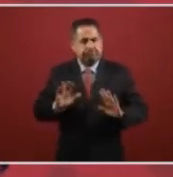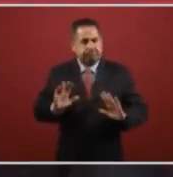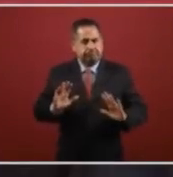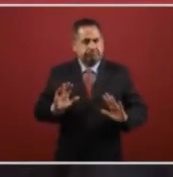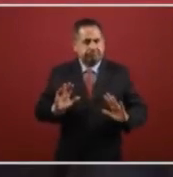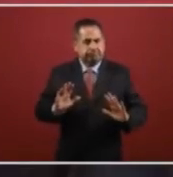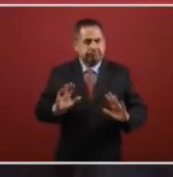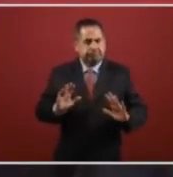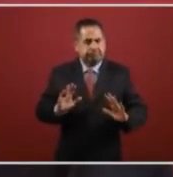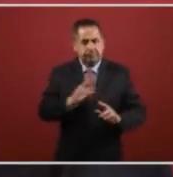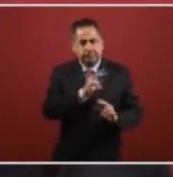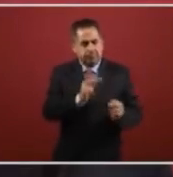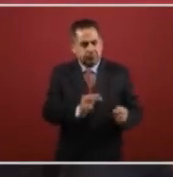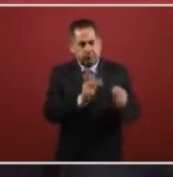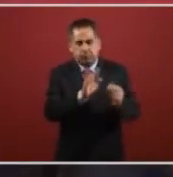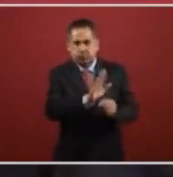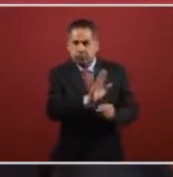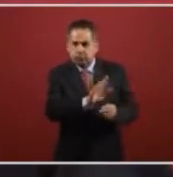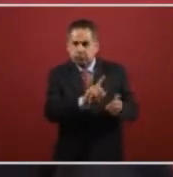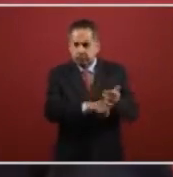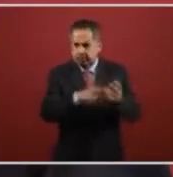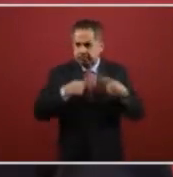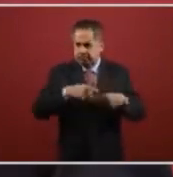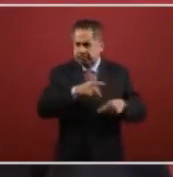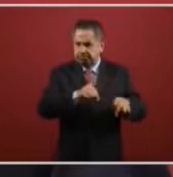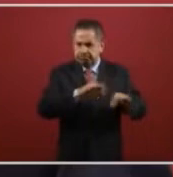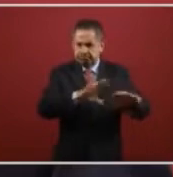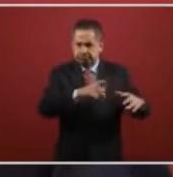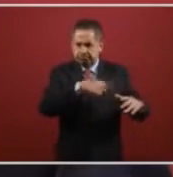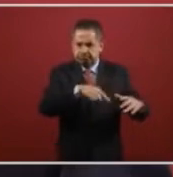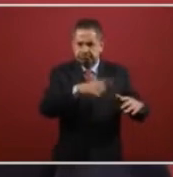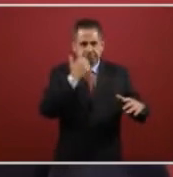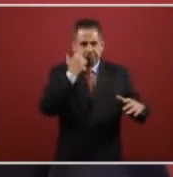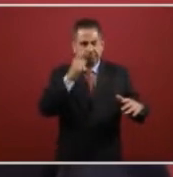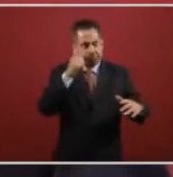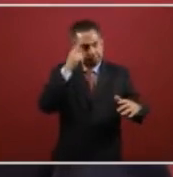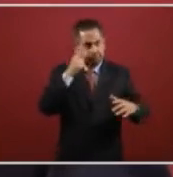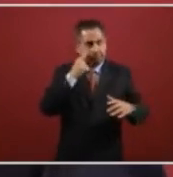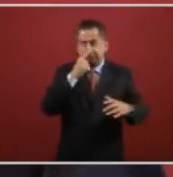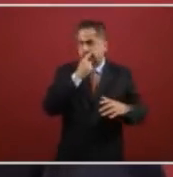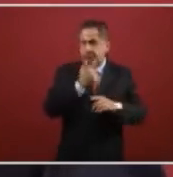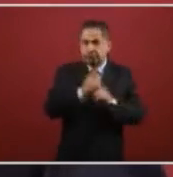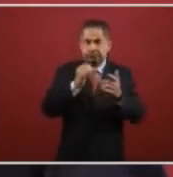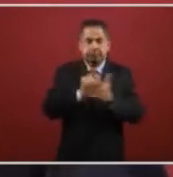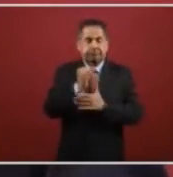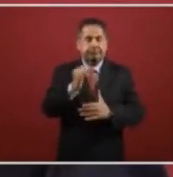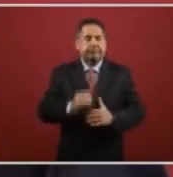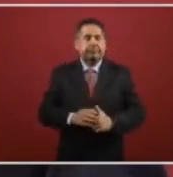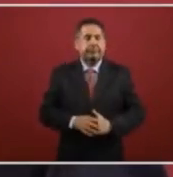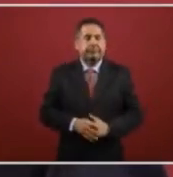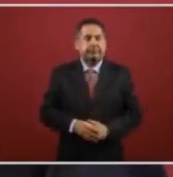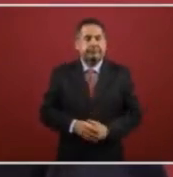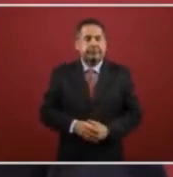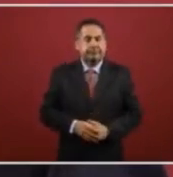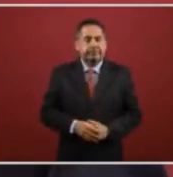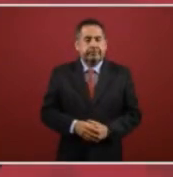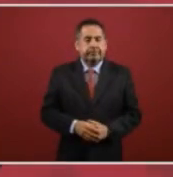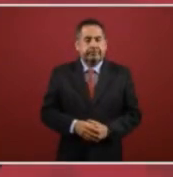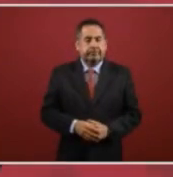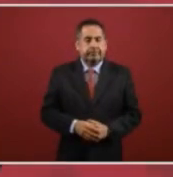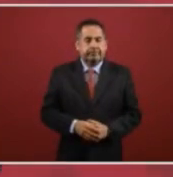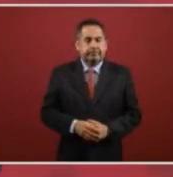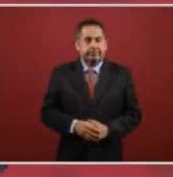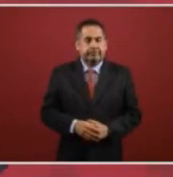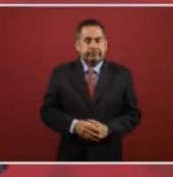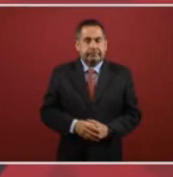preferred. We don't get involved in that. That is not something the government does. And it's got to do something with the workers. And we want them to